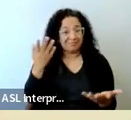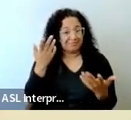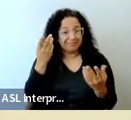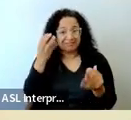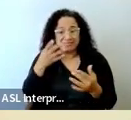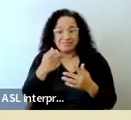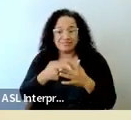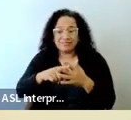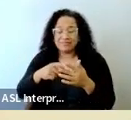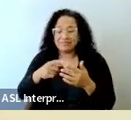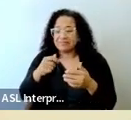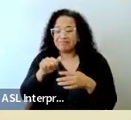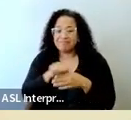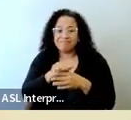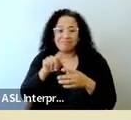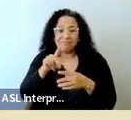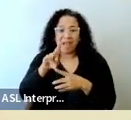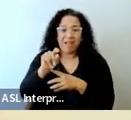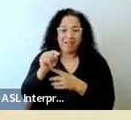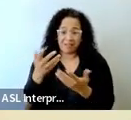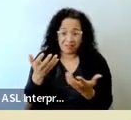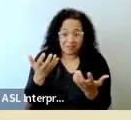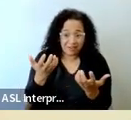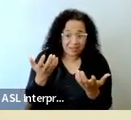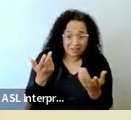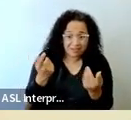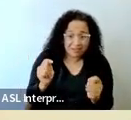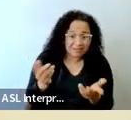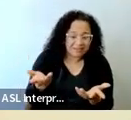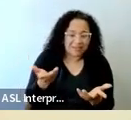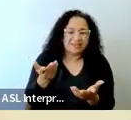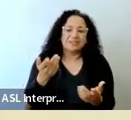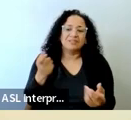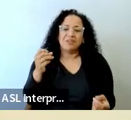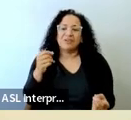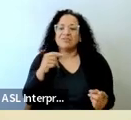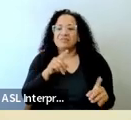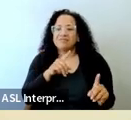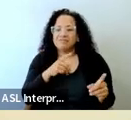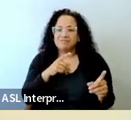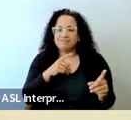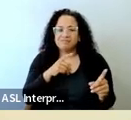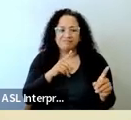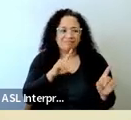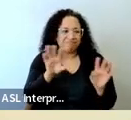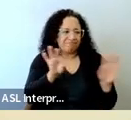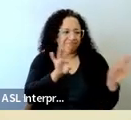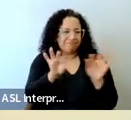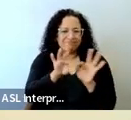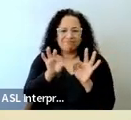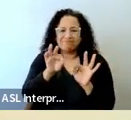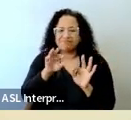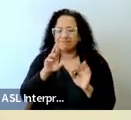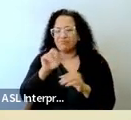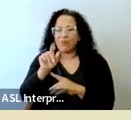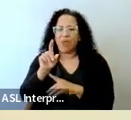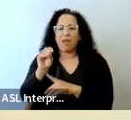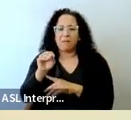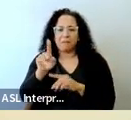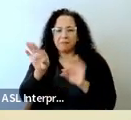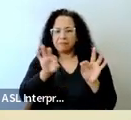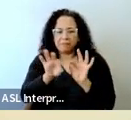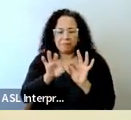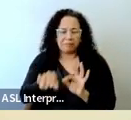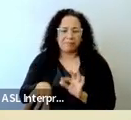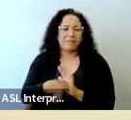what's going to happen. You want to try it with us? And so basically, we did a random stratified selection out of those 162, and we ended up